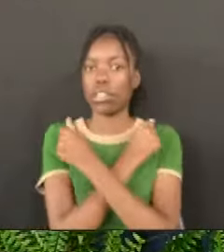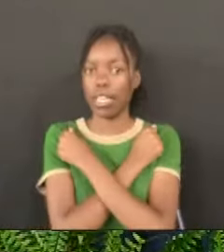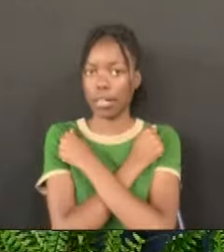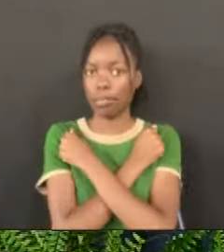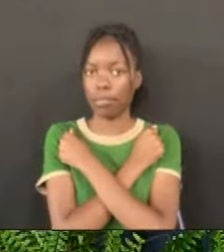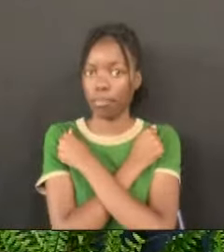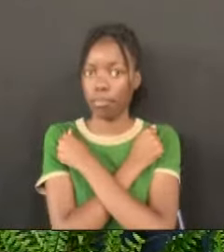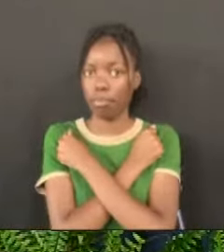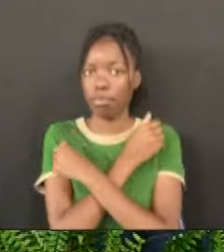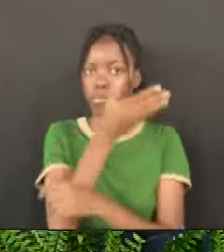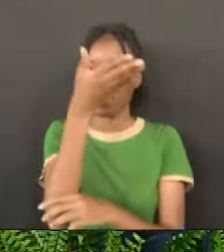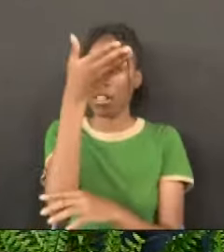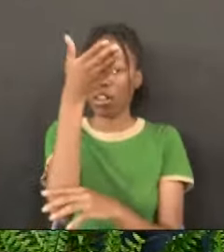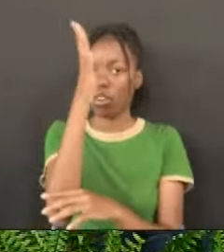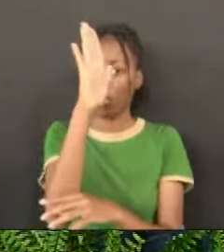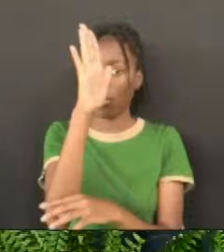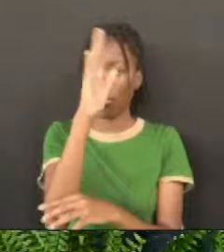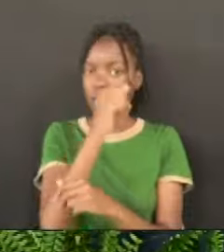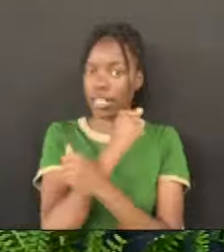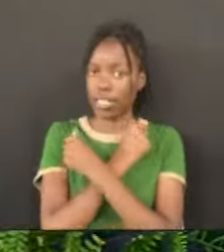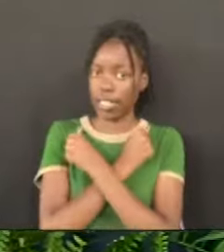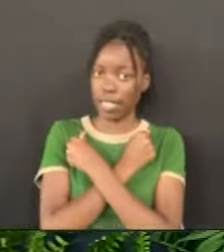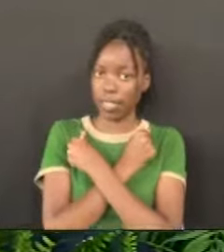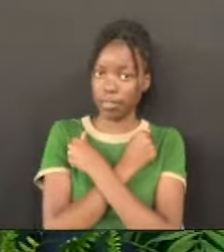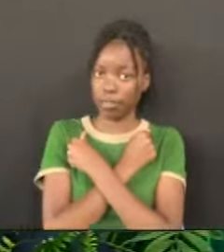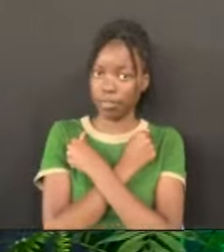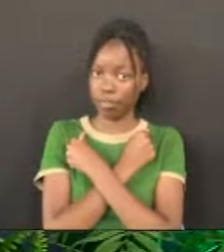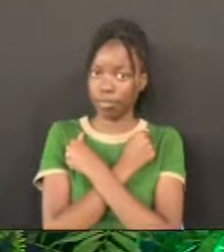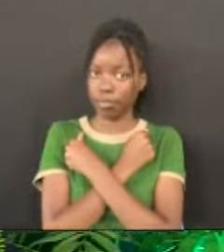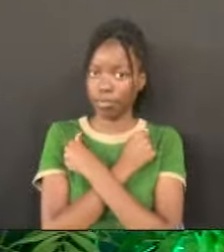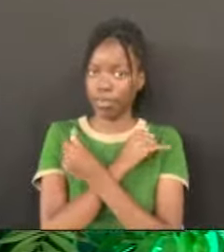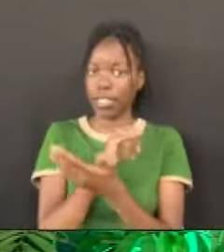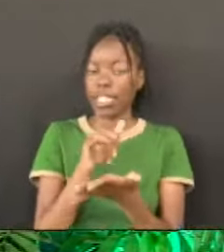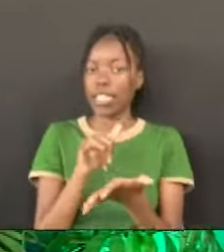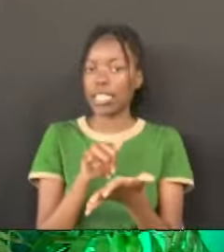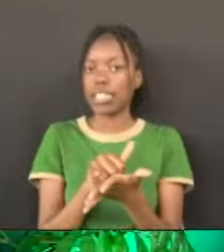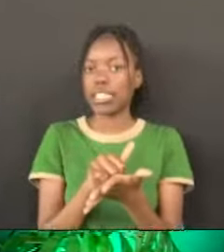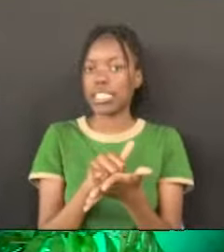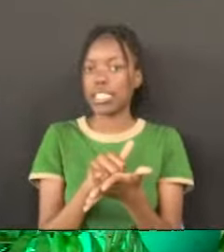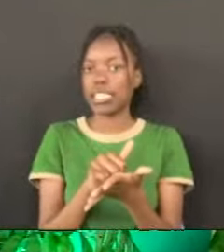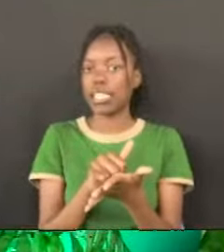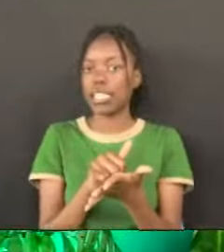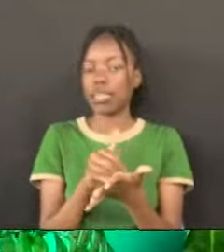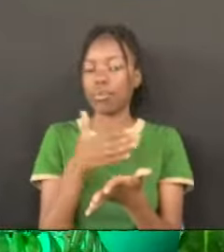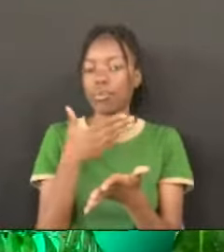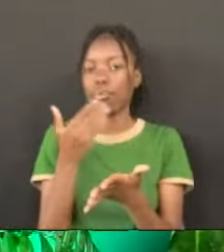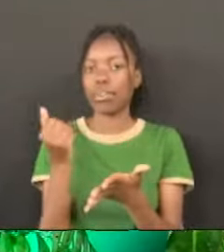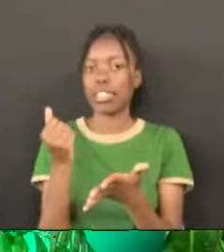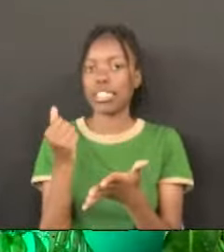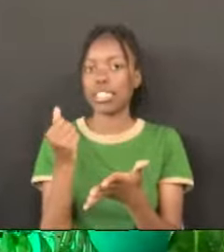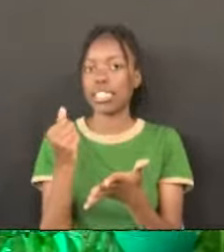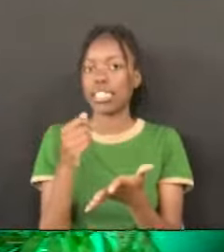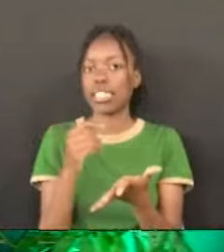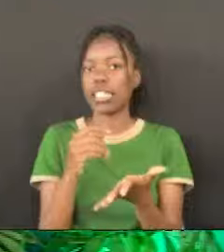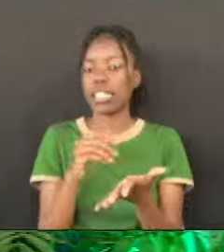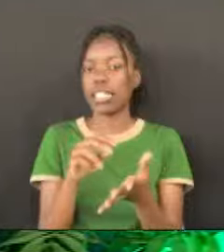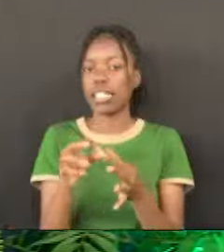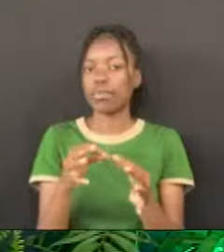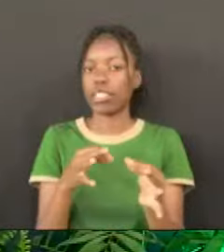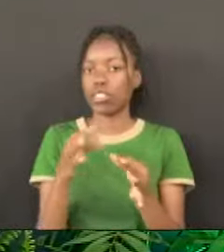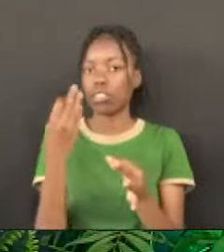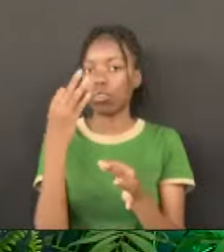God is love. That is the best definition we can give God. God is